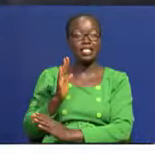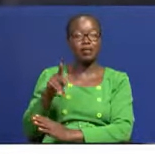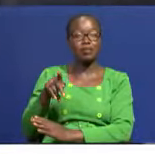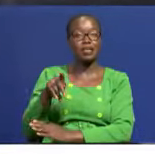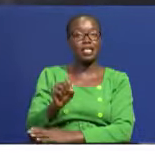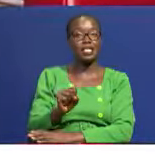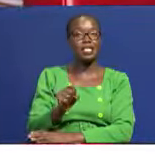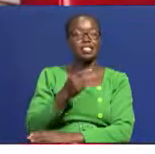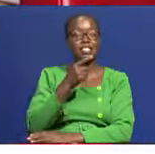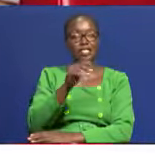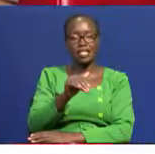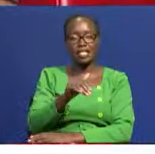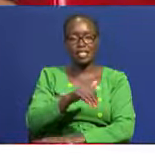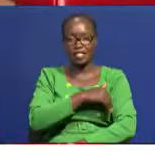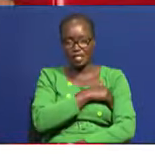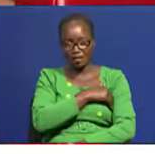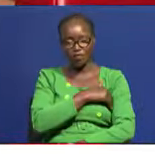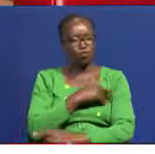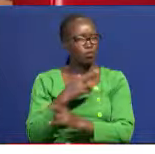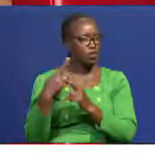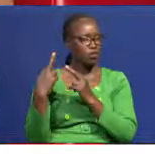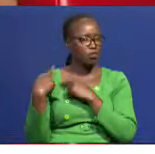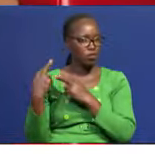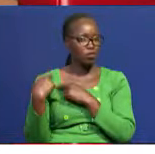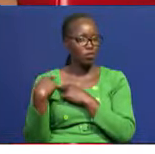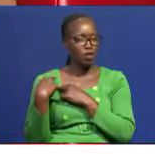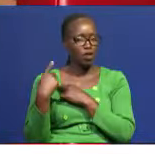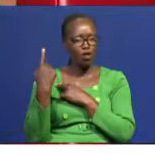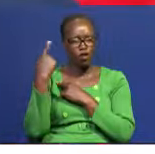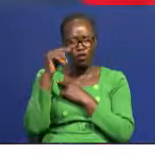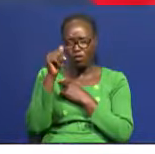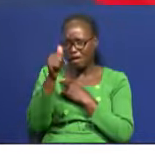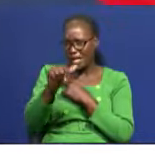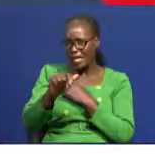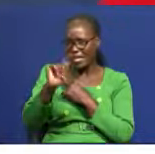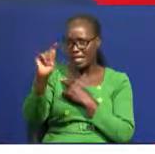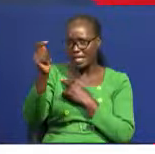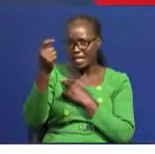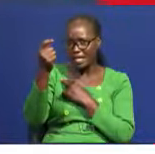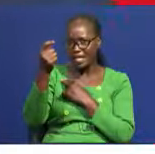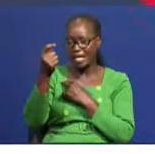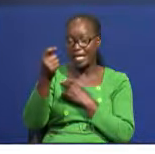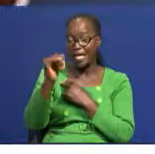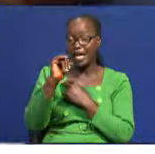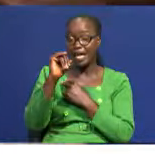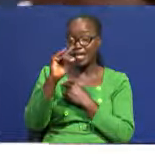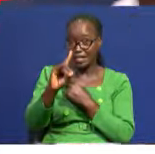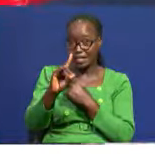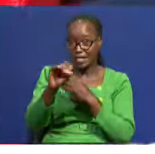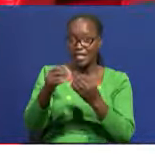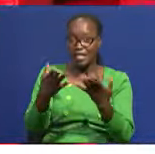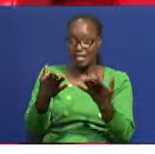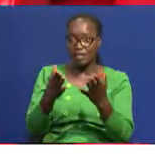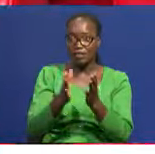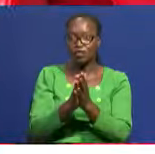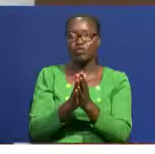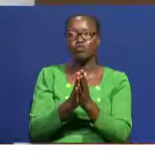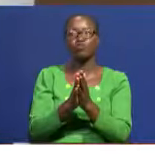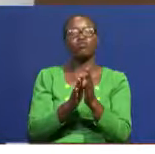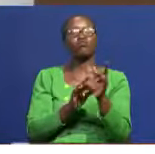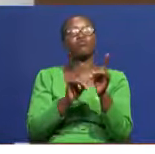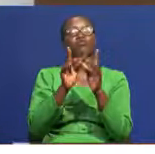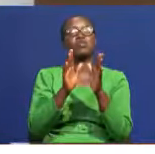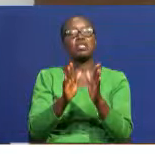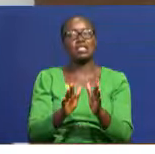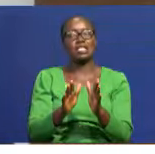Omolo say that chiefs will be held responsible for any Kenyan ID issued to foreigners. This follows the president's